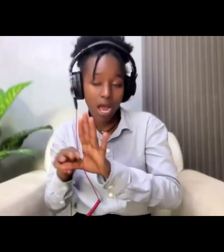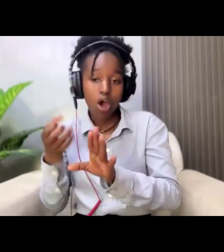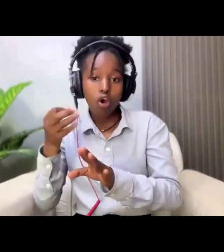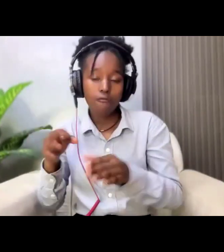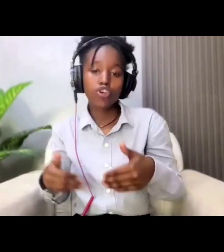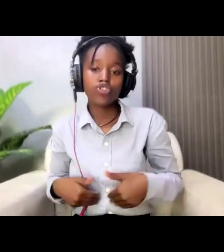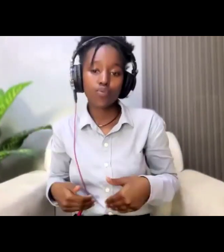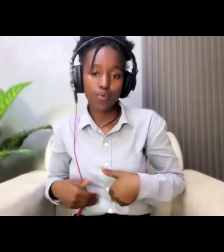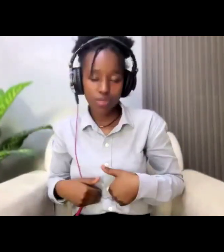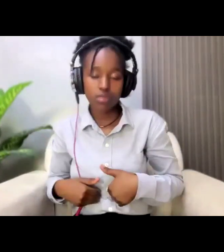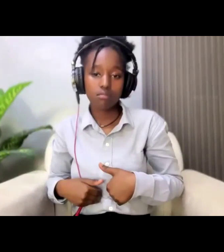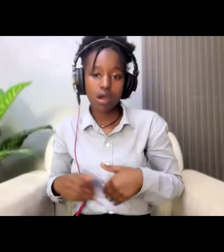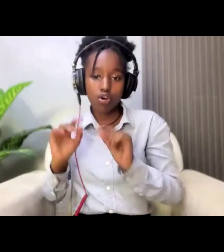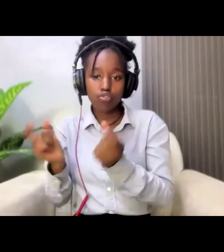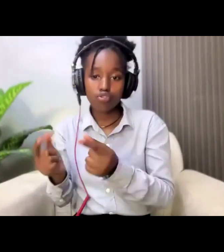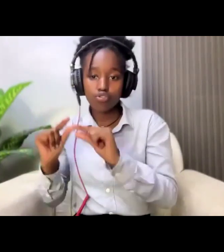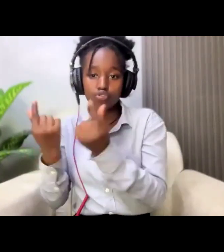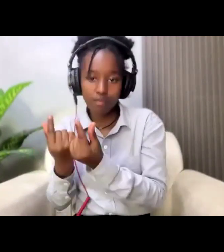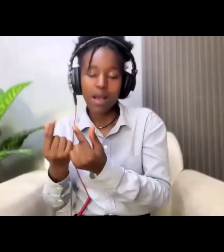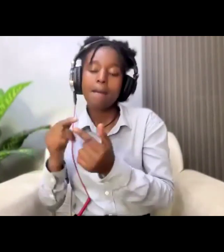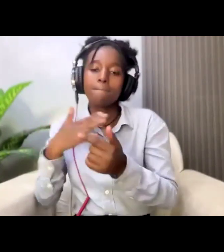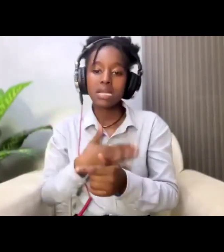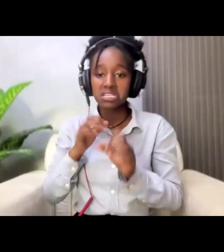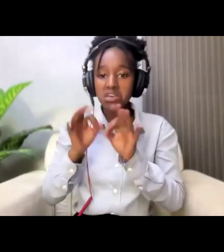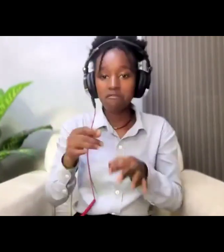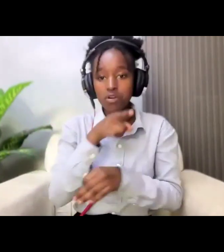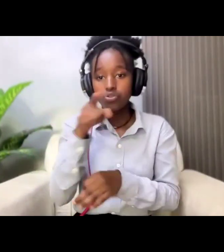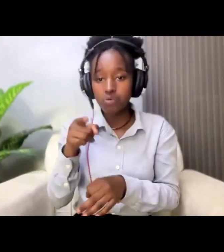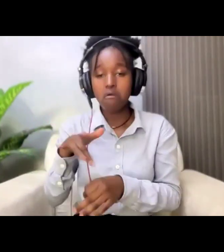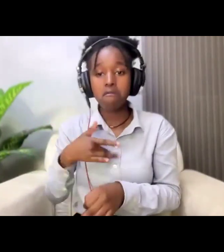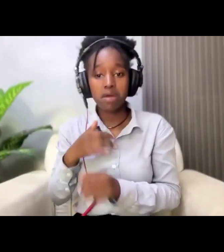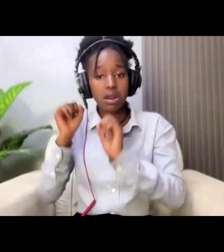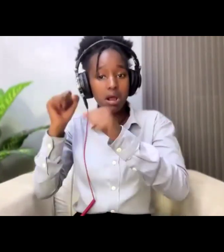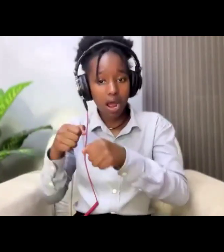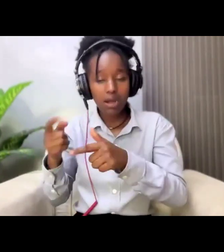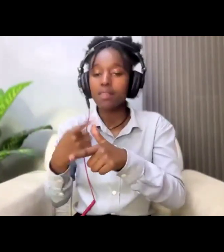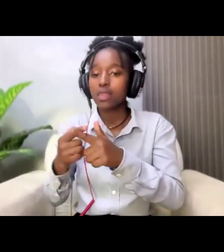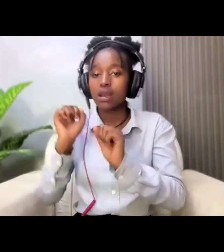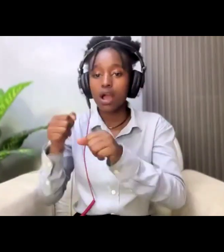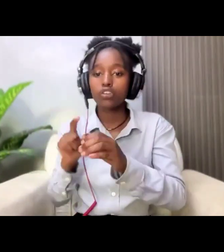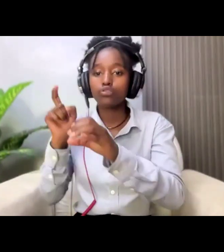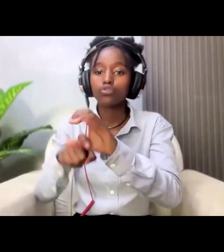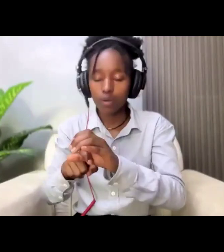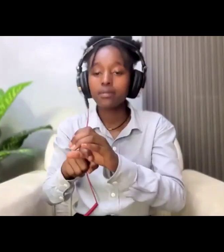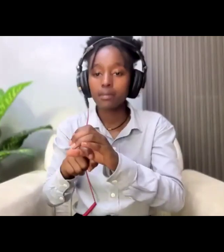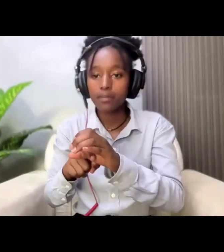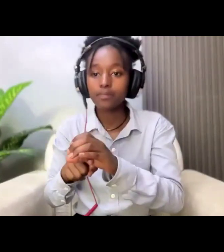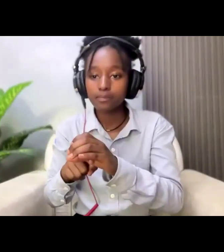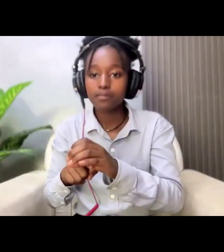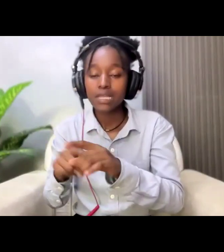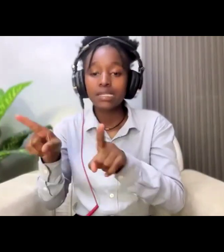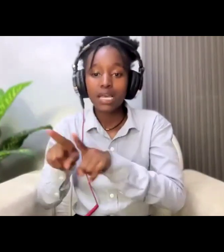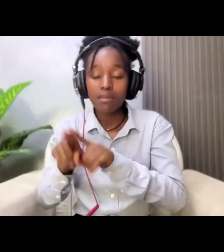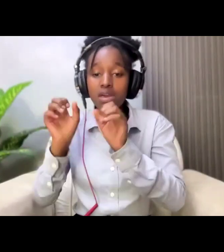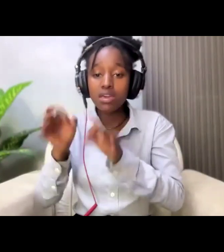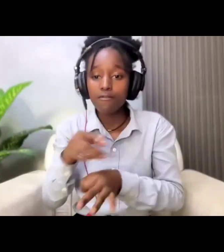So I would urge people who meet the criteria I talked about to join, and whether you're able to do that or